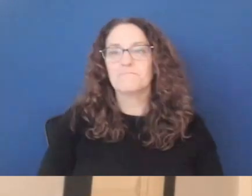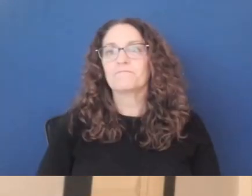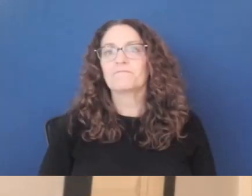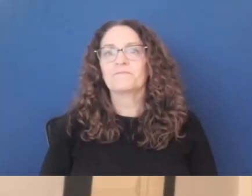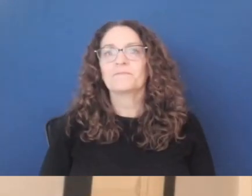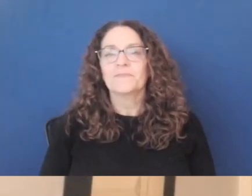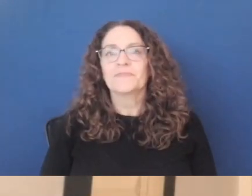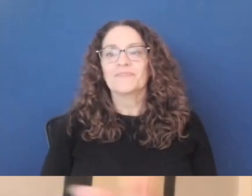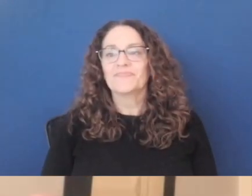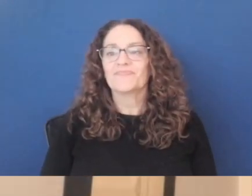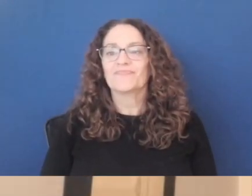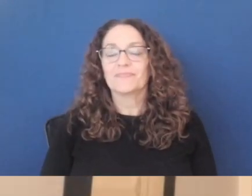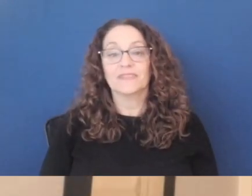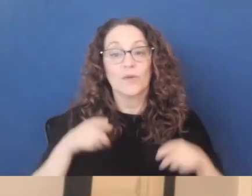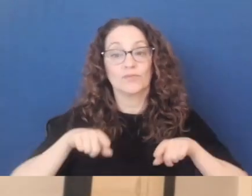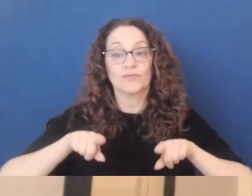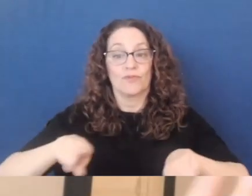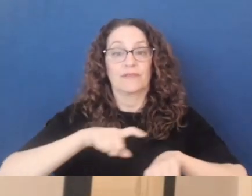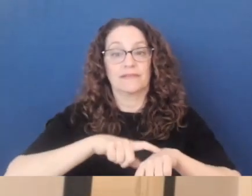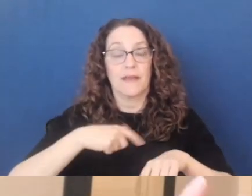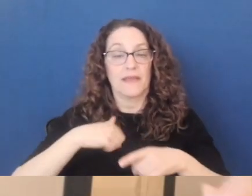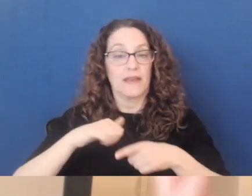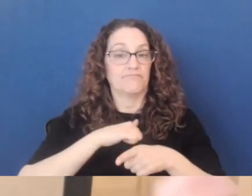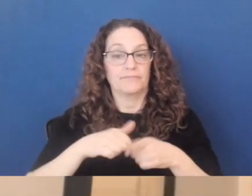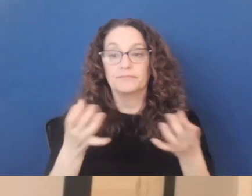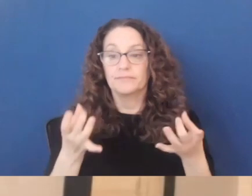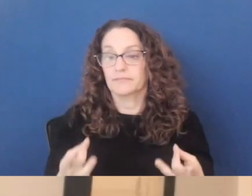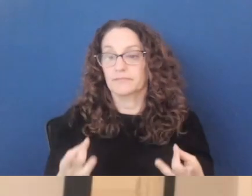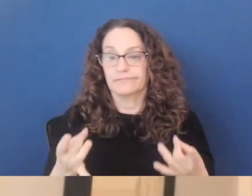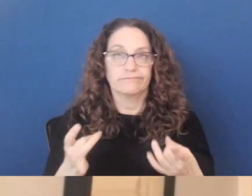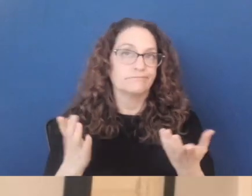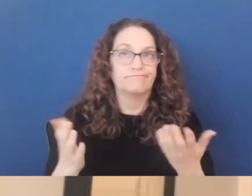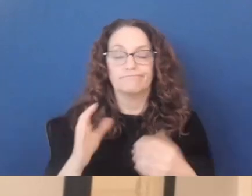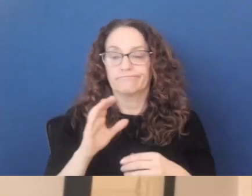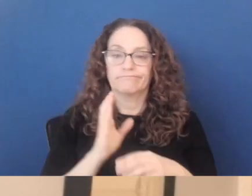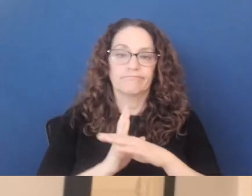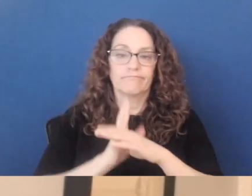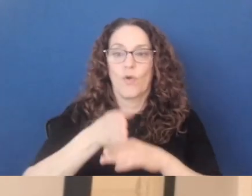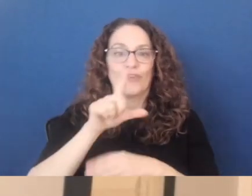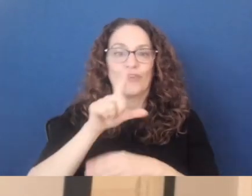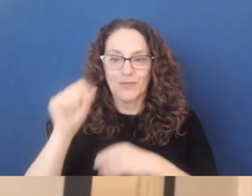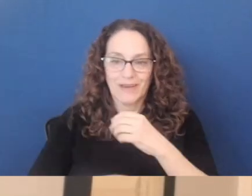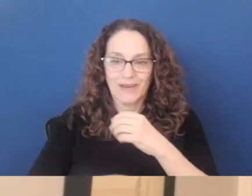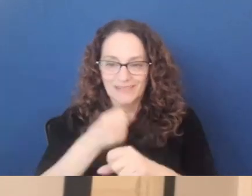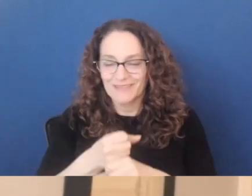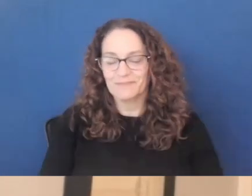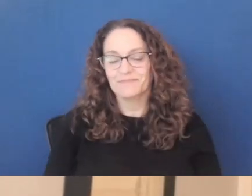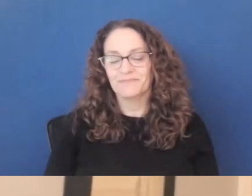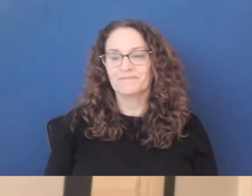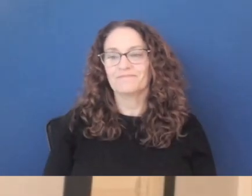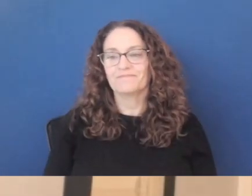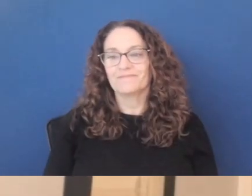the time that I've been meditating, you know, 20 some years, that increasingly,